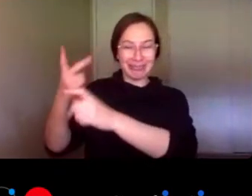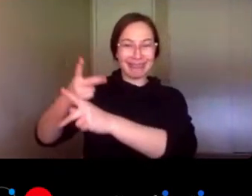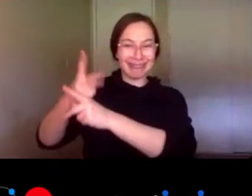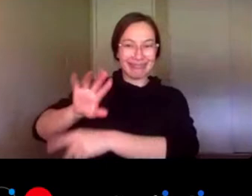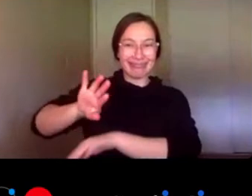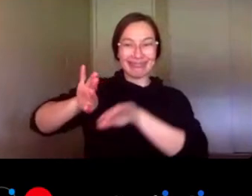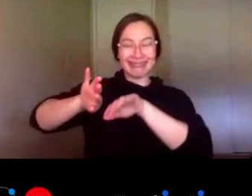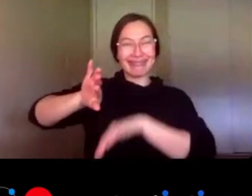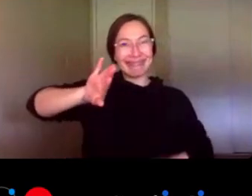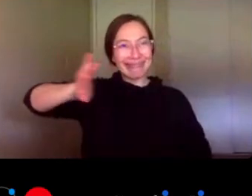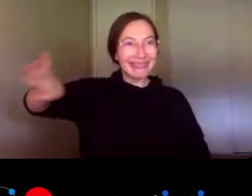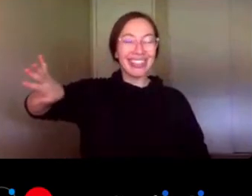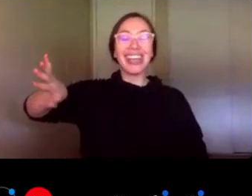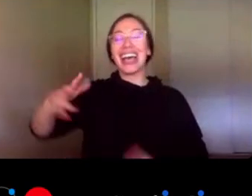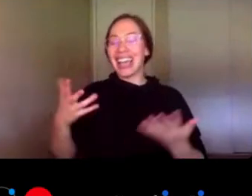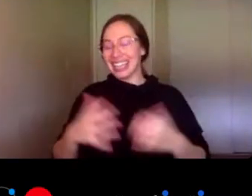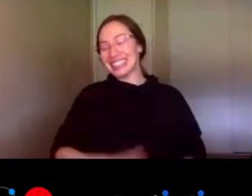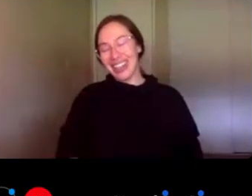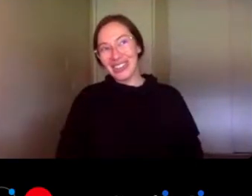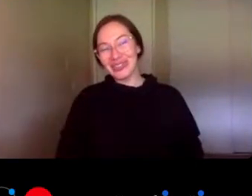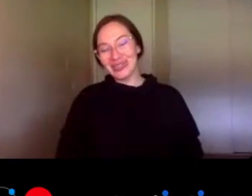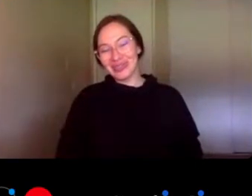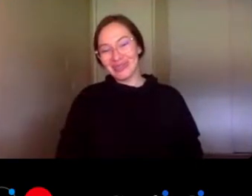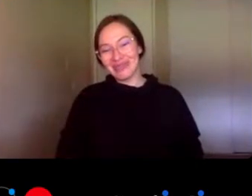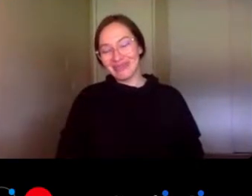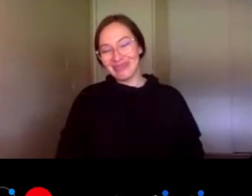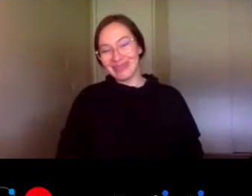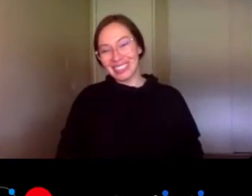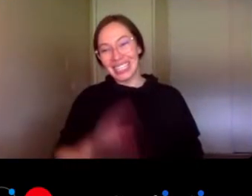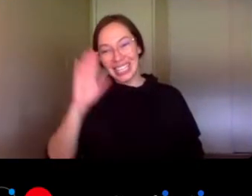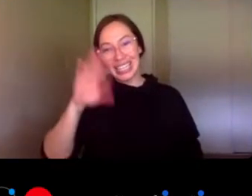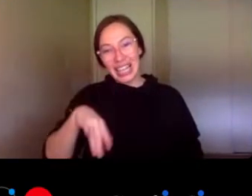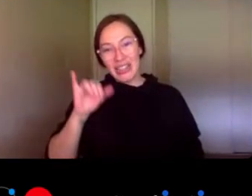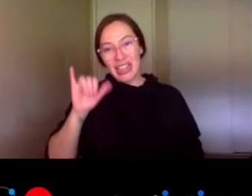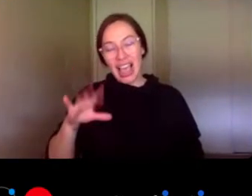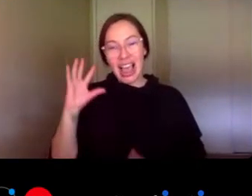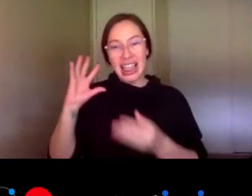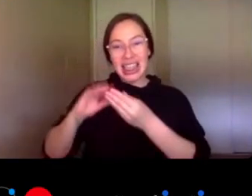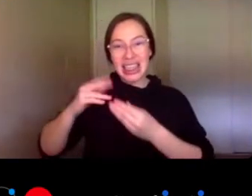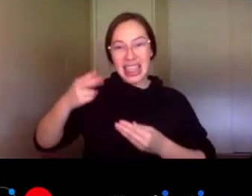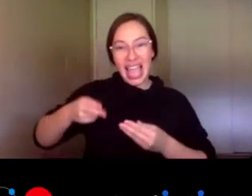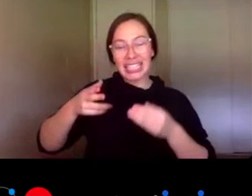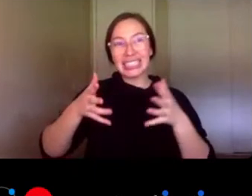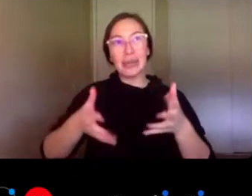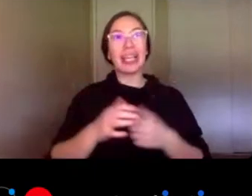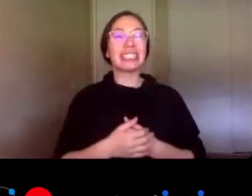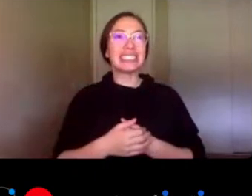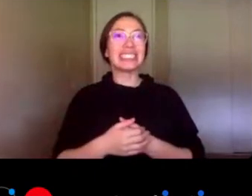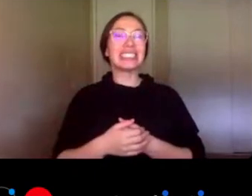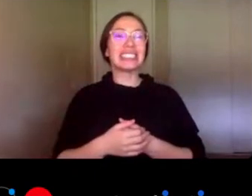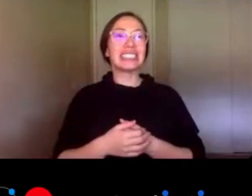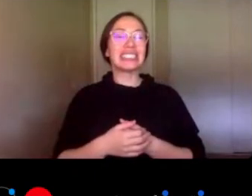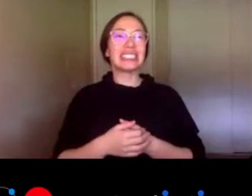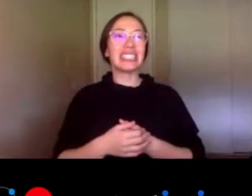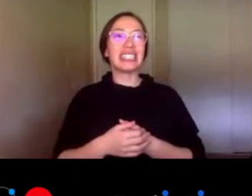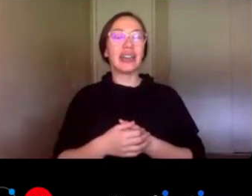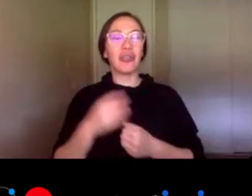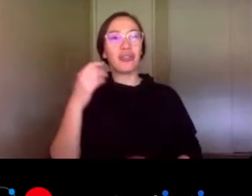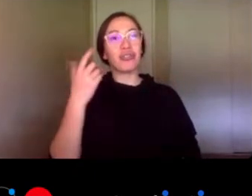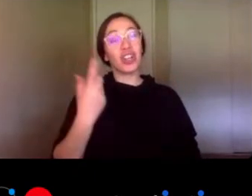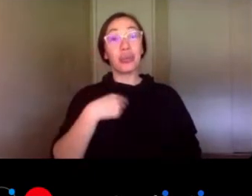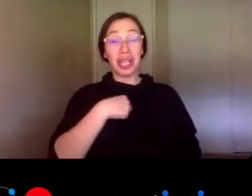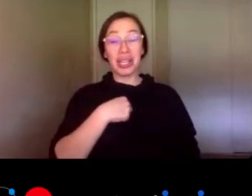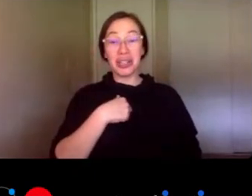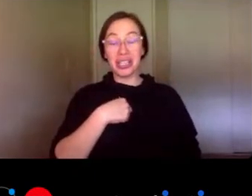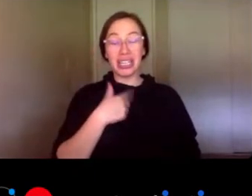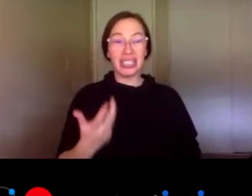that. And so the legacy piece for me, we've